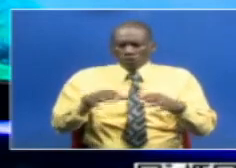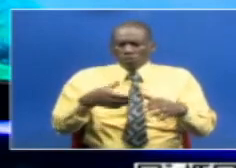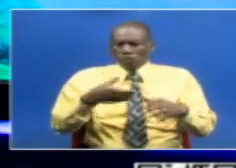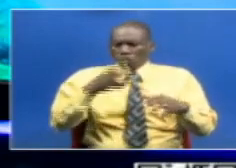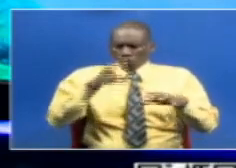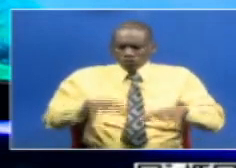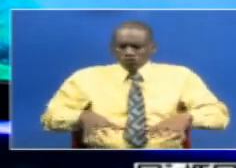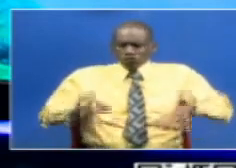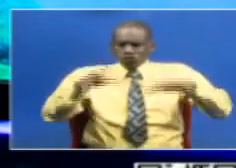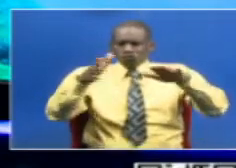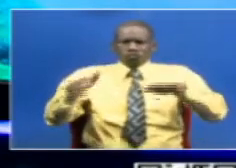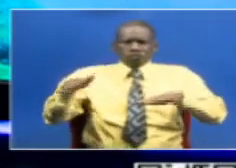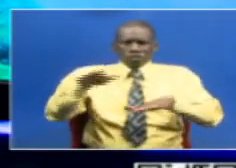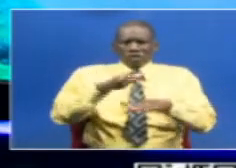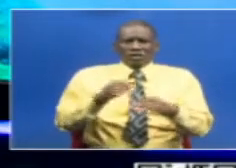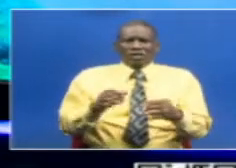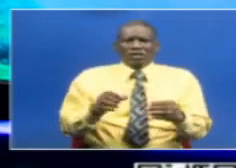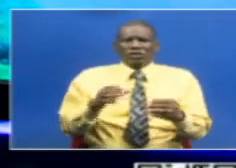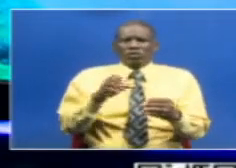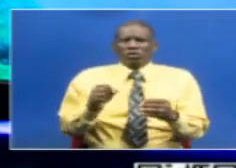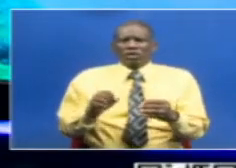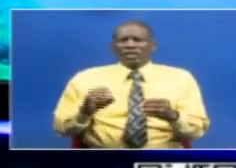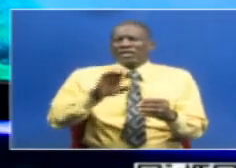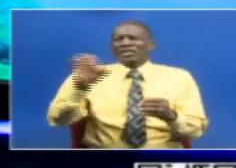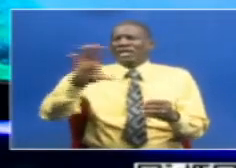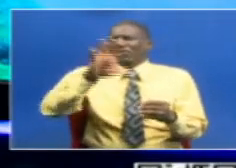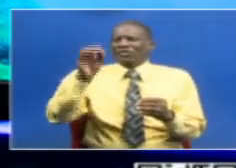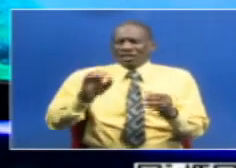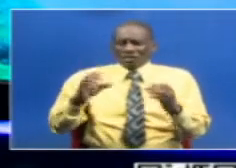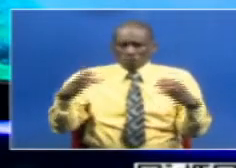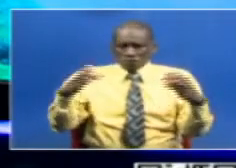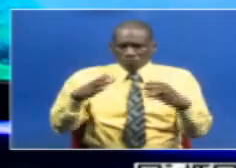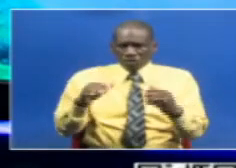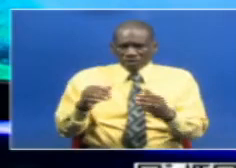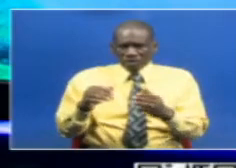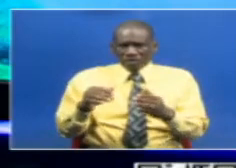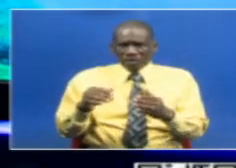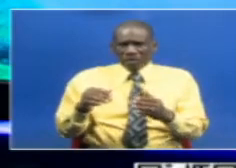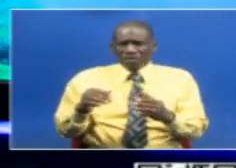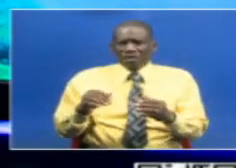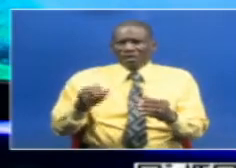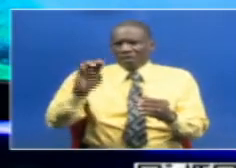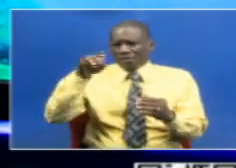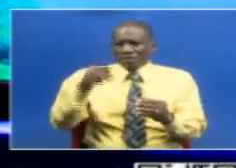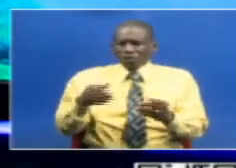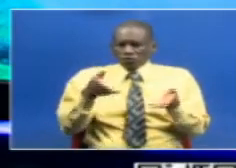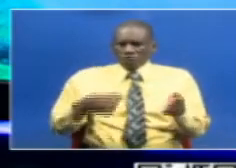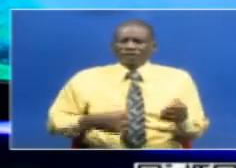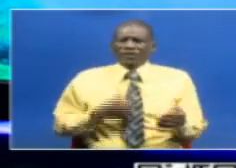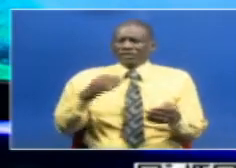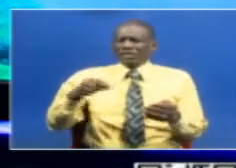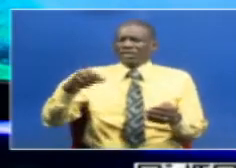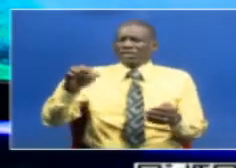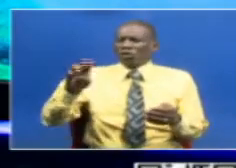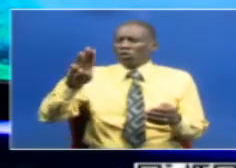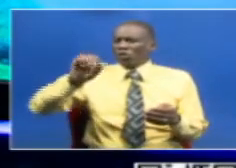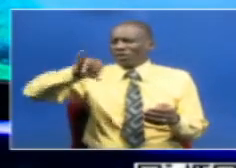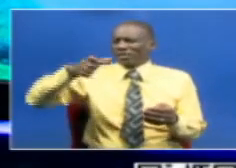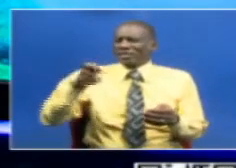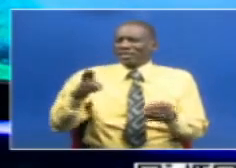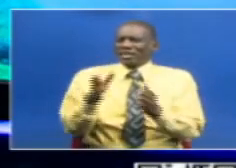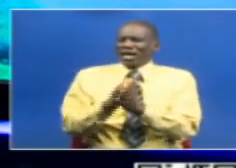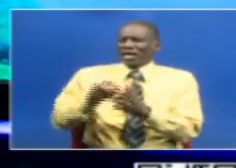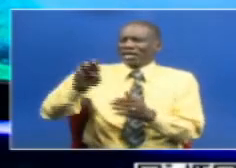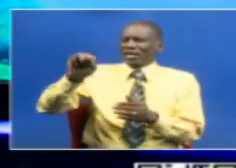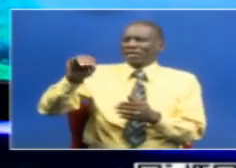and ASEL Region Cabinet Secretary Penina Malonza today visited Wajir and Mandera counties to assess the flood